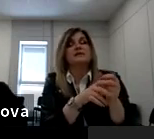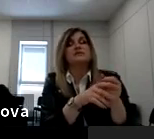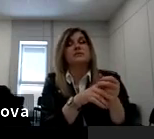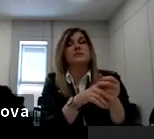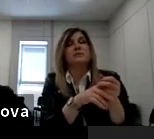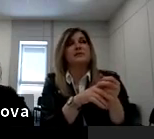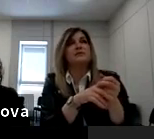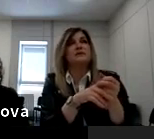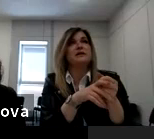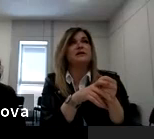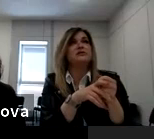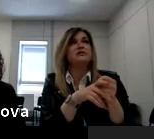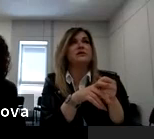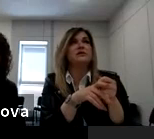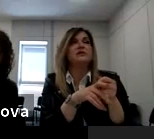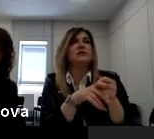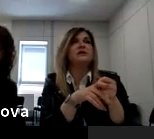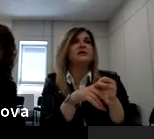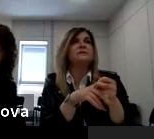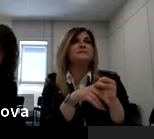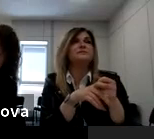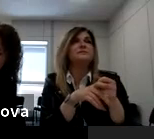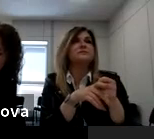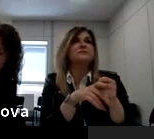It is the top material, actually.